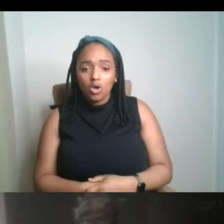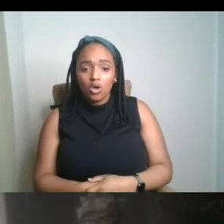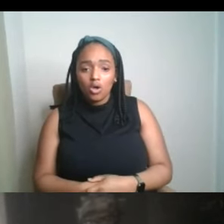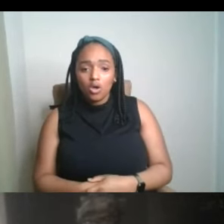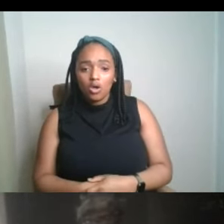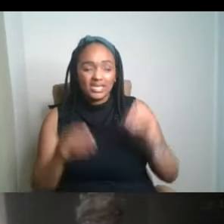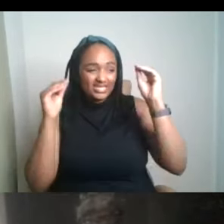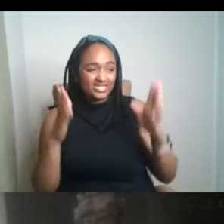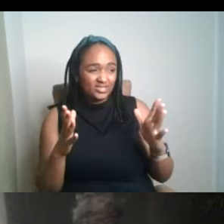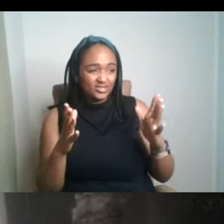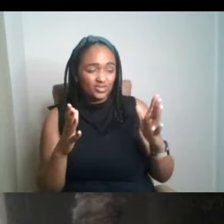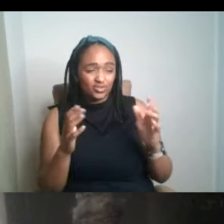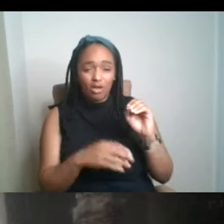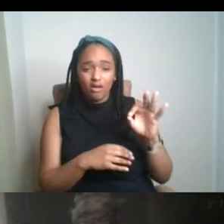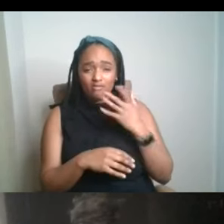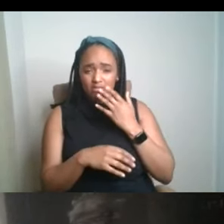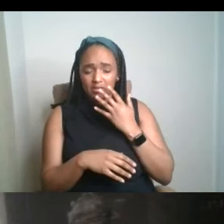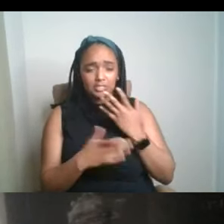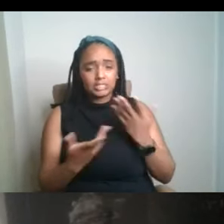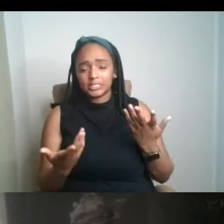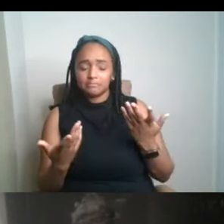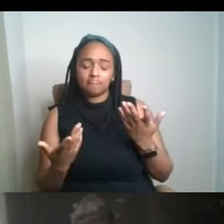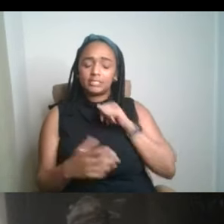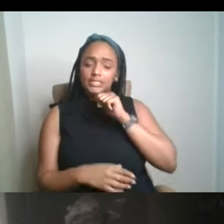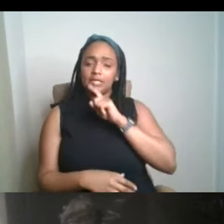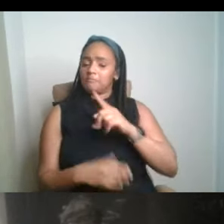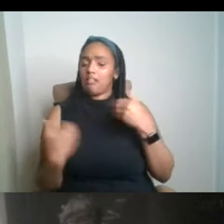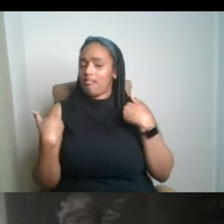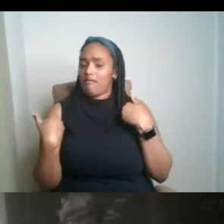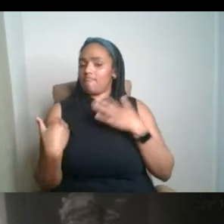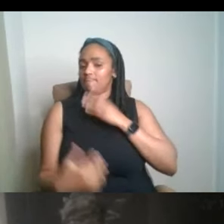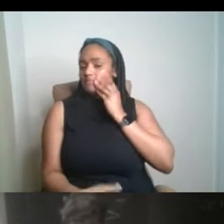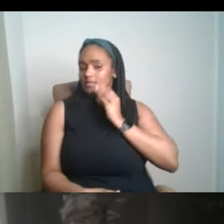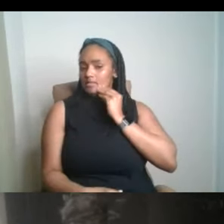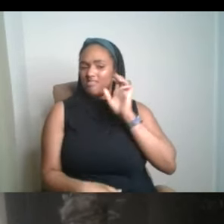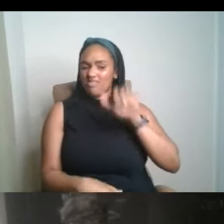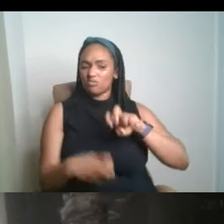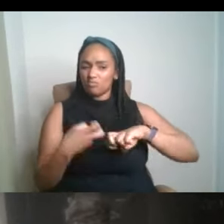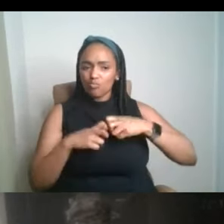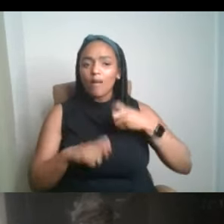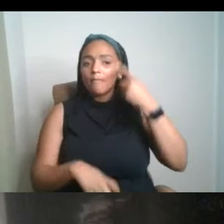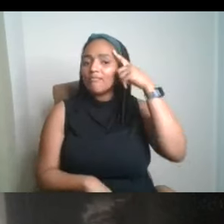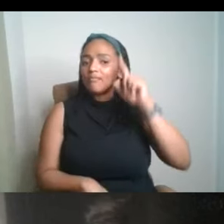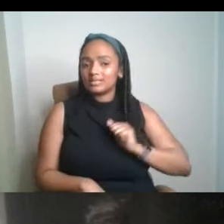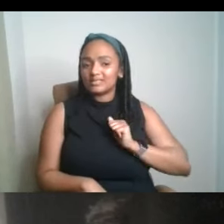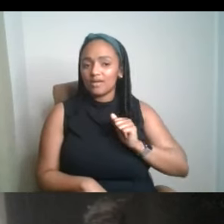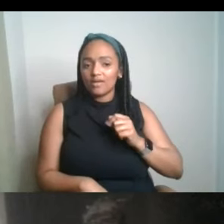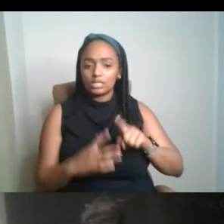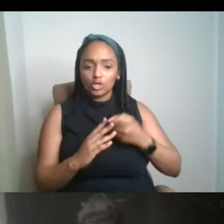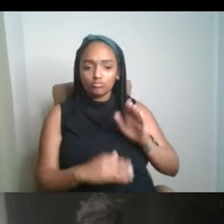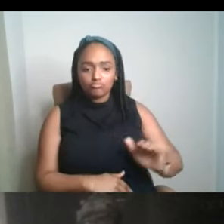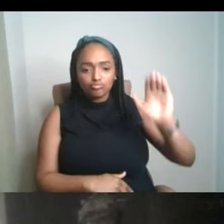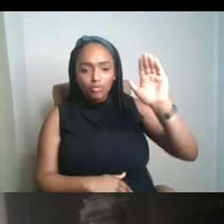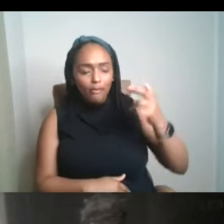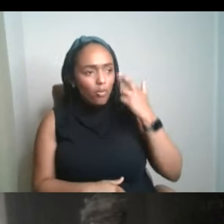me. And I think that was kind of a problem for me as I started to grow up and I got older and I really started to